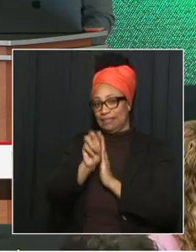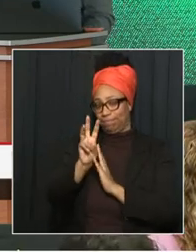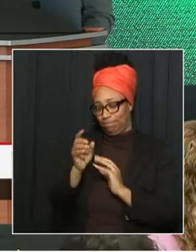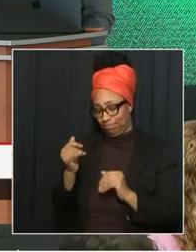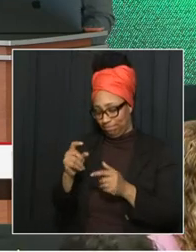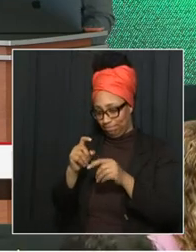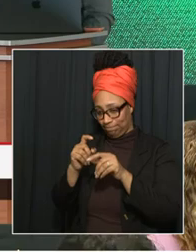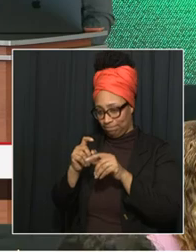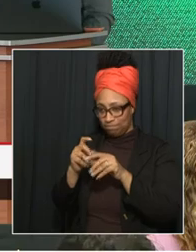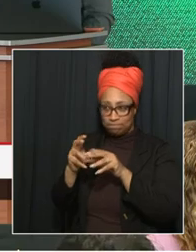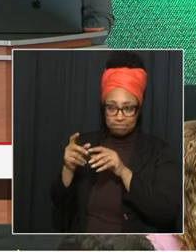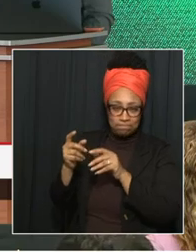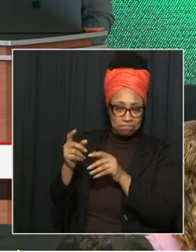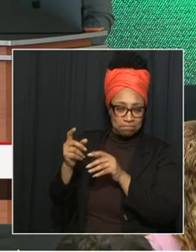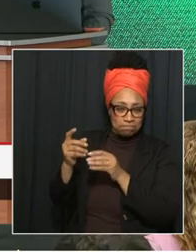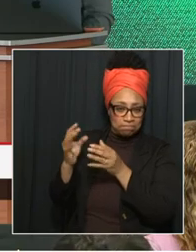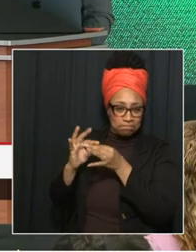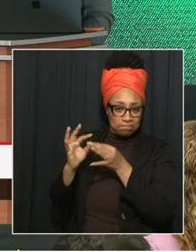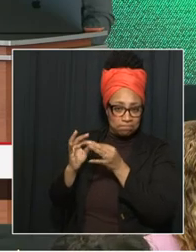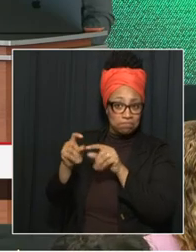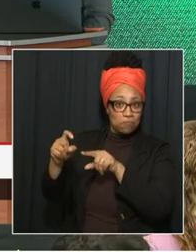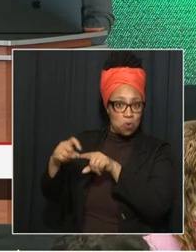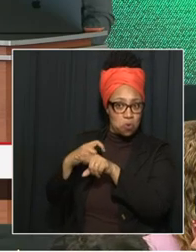McFarland, Ms. Eleanor, we can hear you.